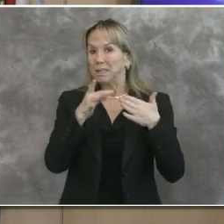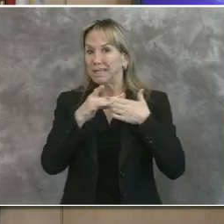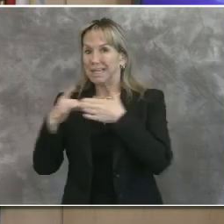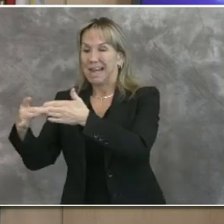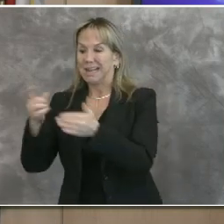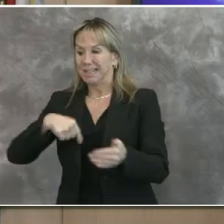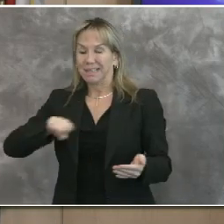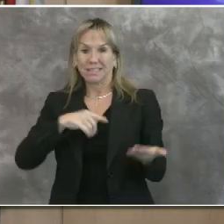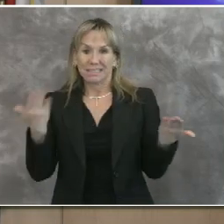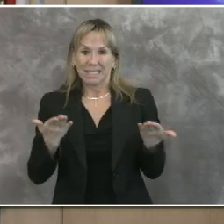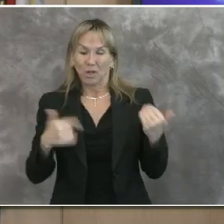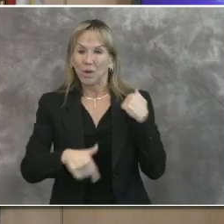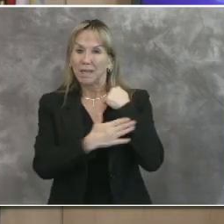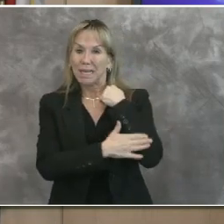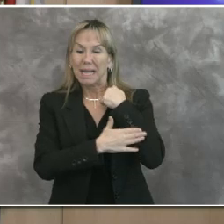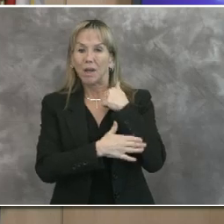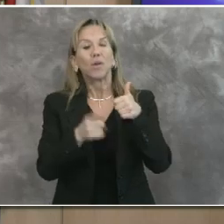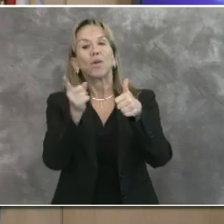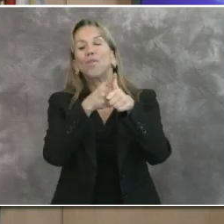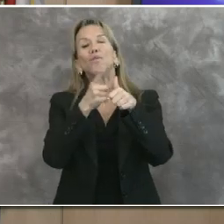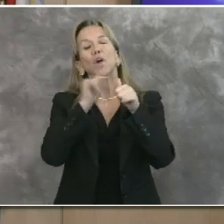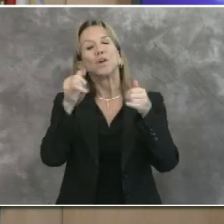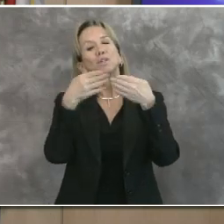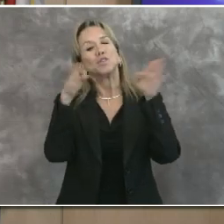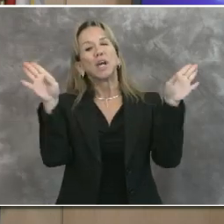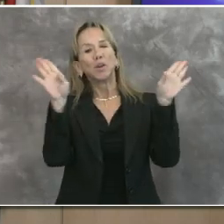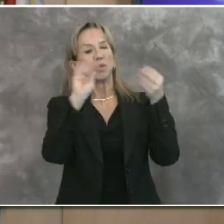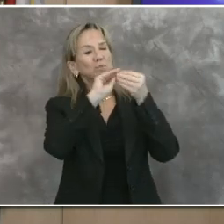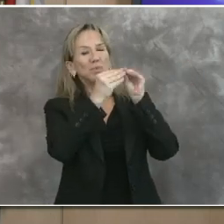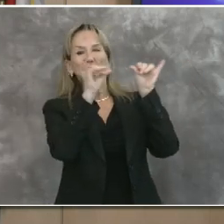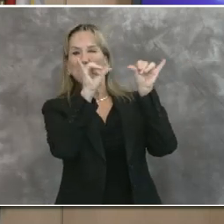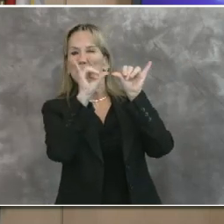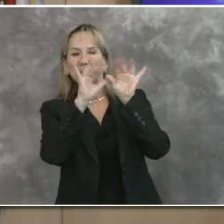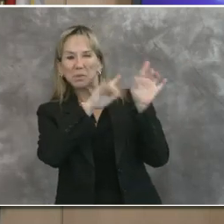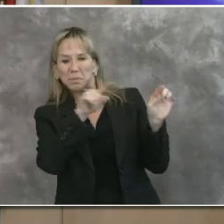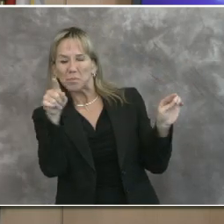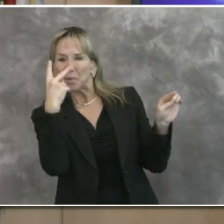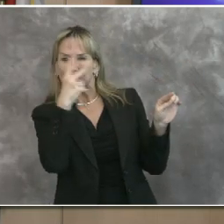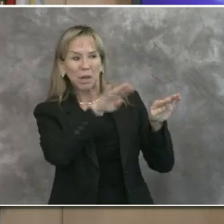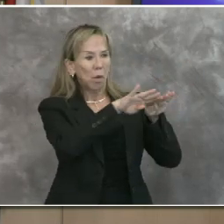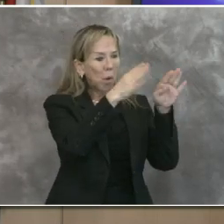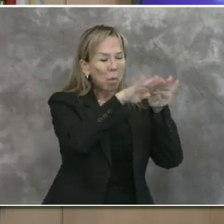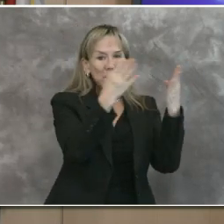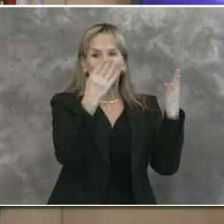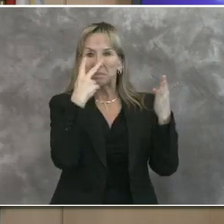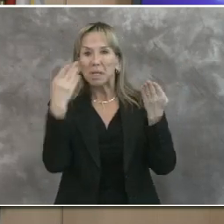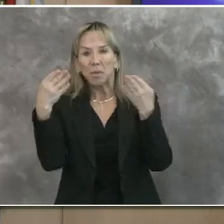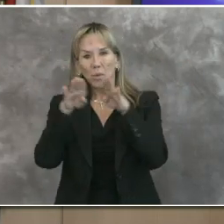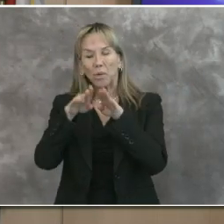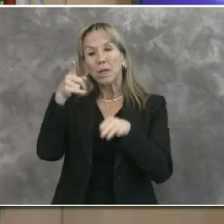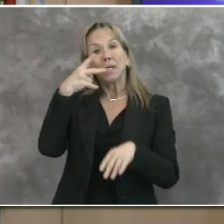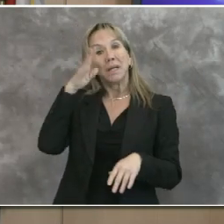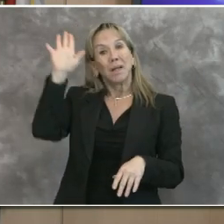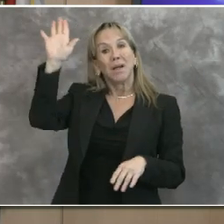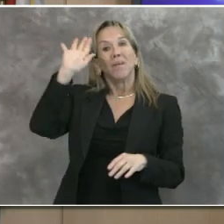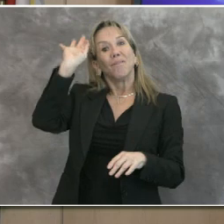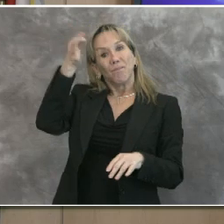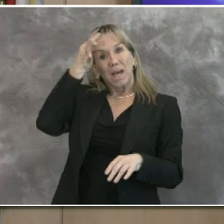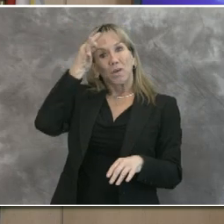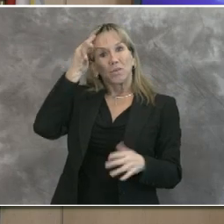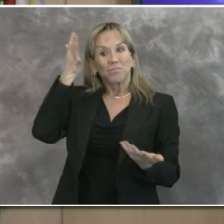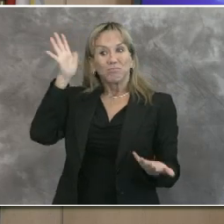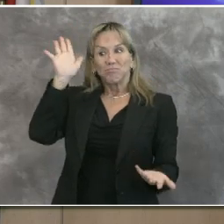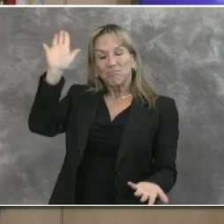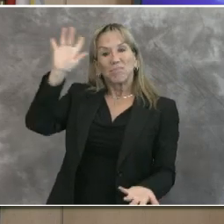preparedness. The first relates to general metrics related to opening and closing. We've seen guidance from the federal government around the ability to move